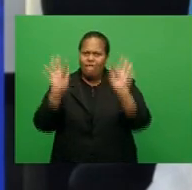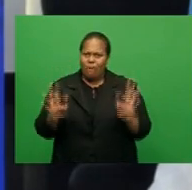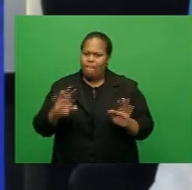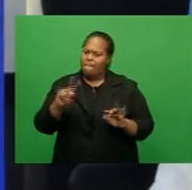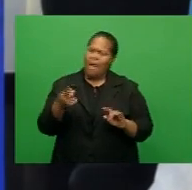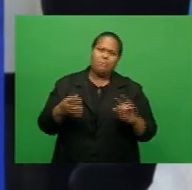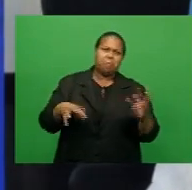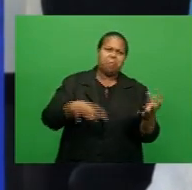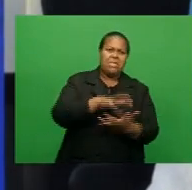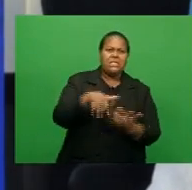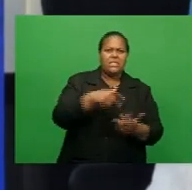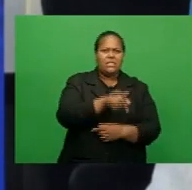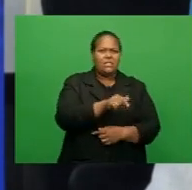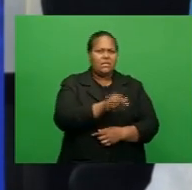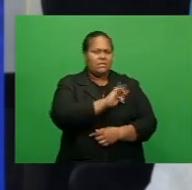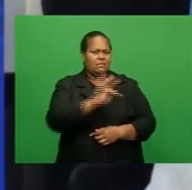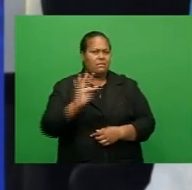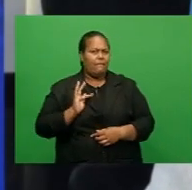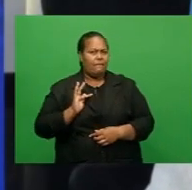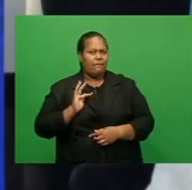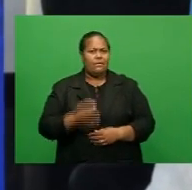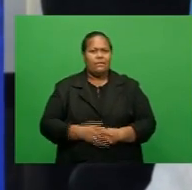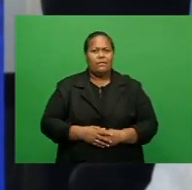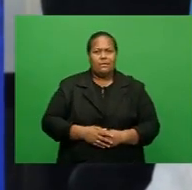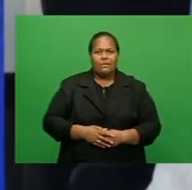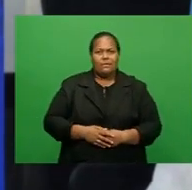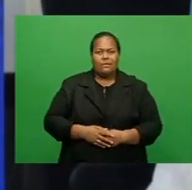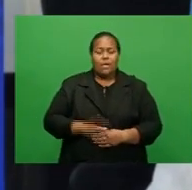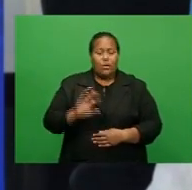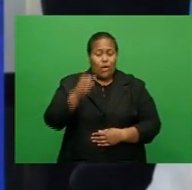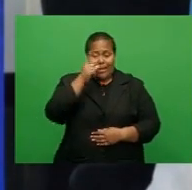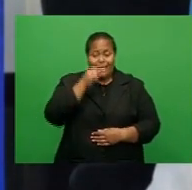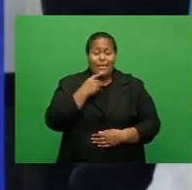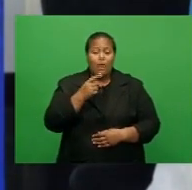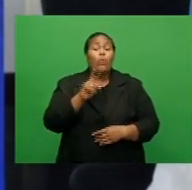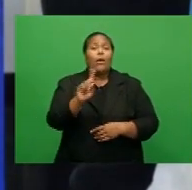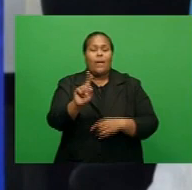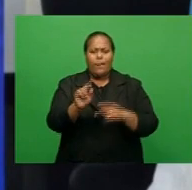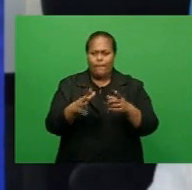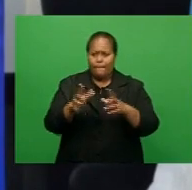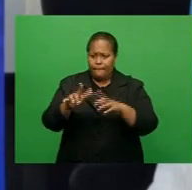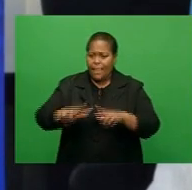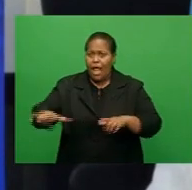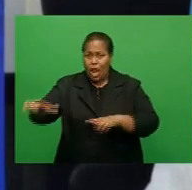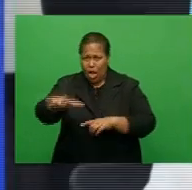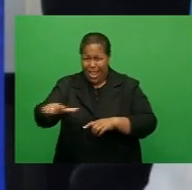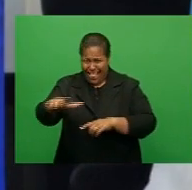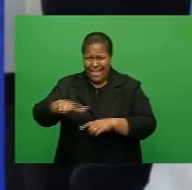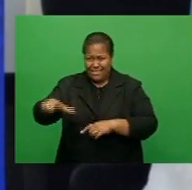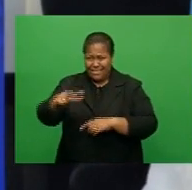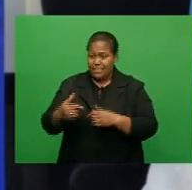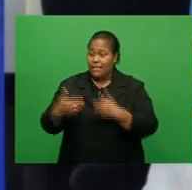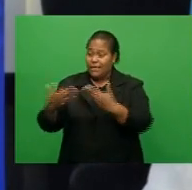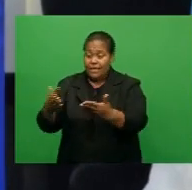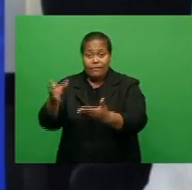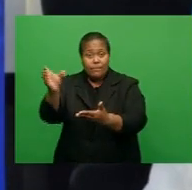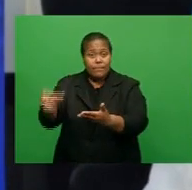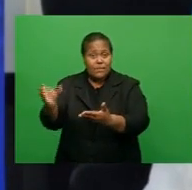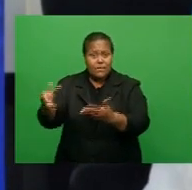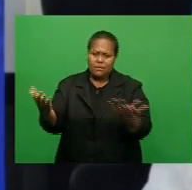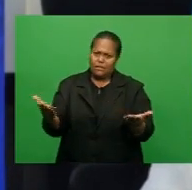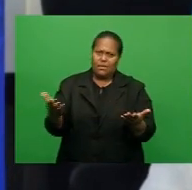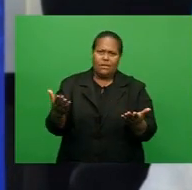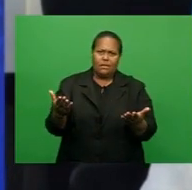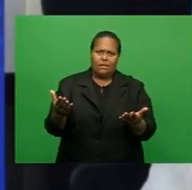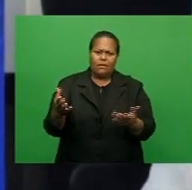So technically you can say that the lot allocation was done based on the demand survey